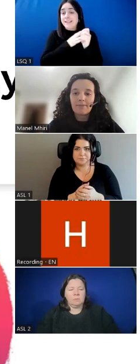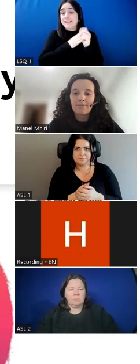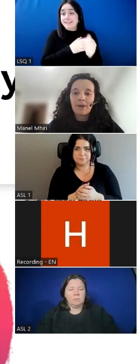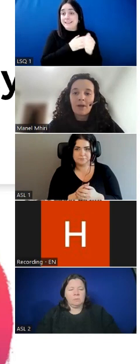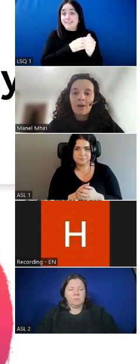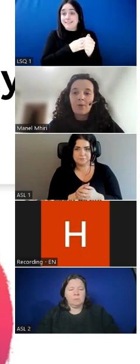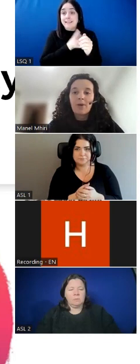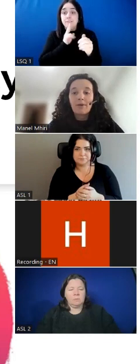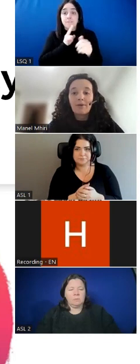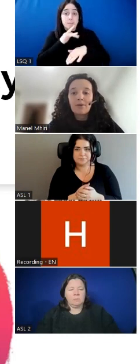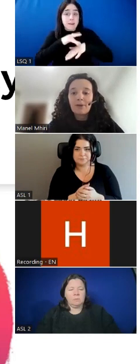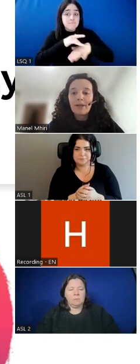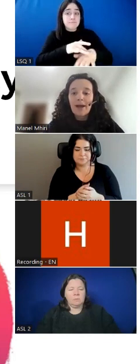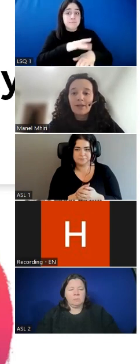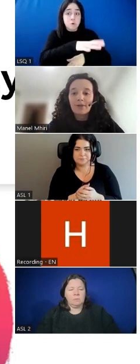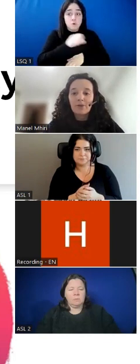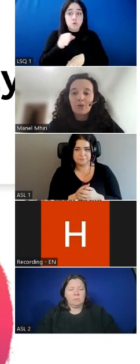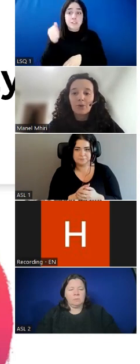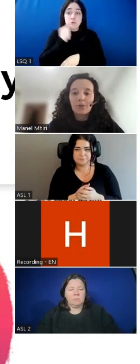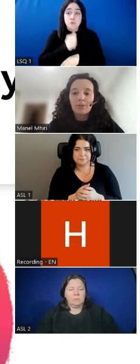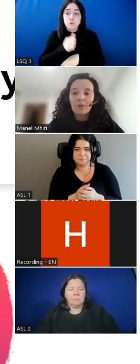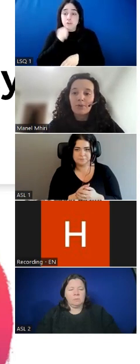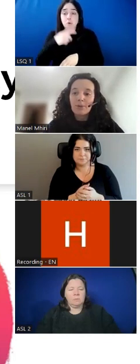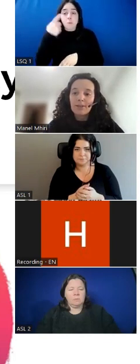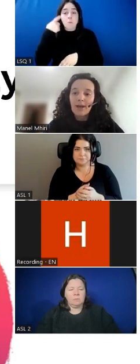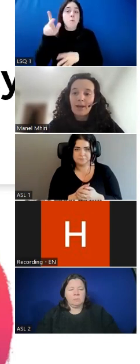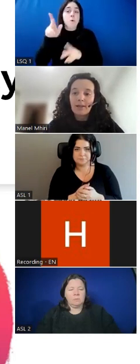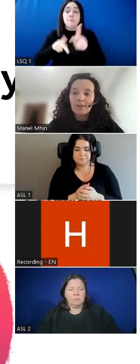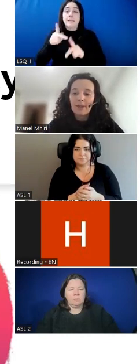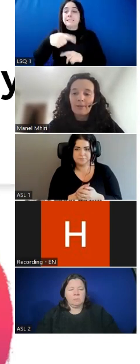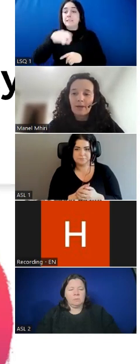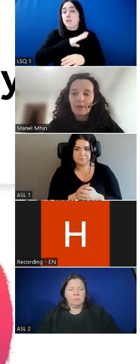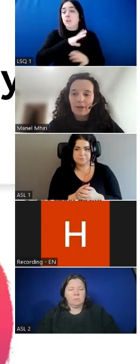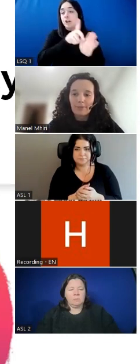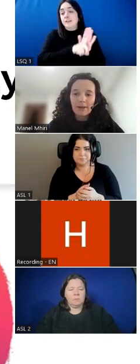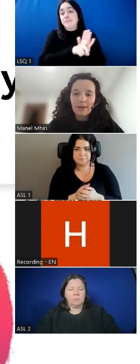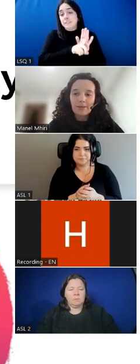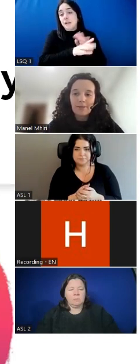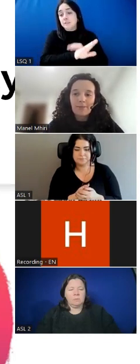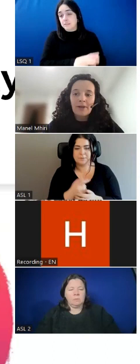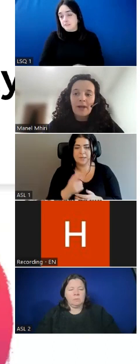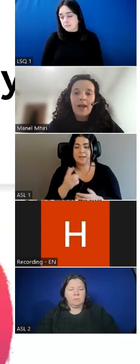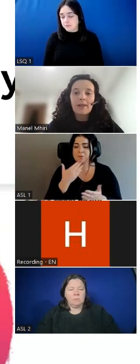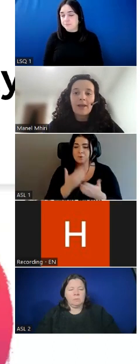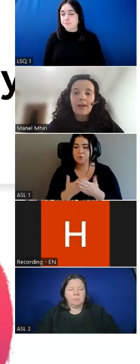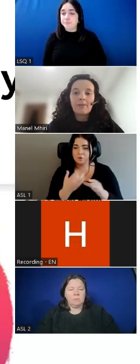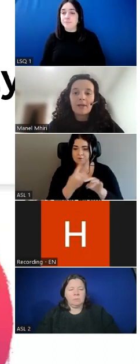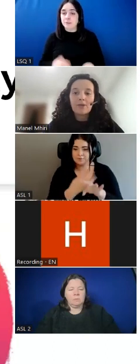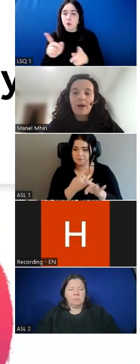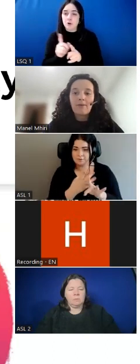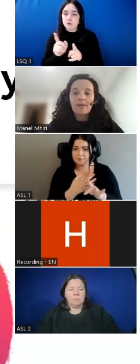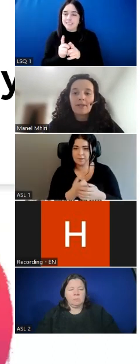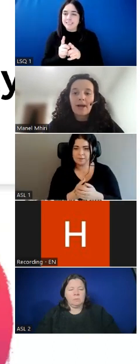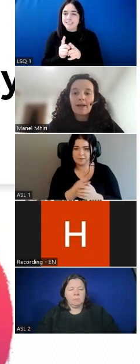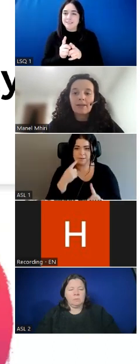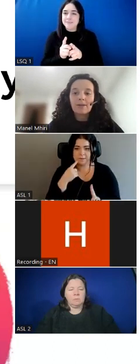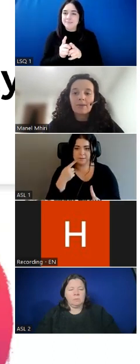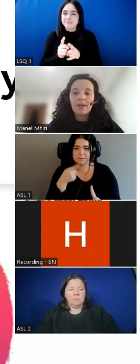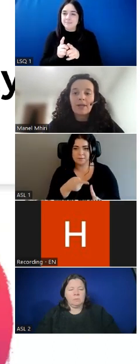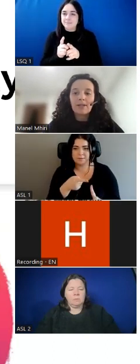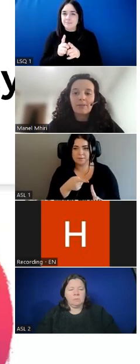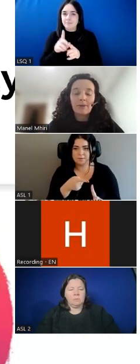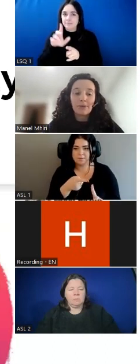disabilities. We have also been asked to contribute to this guide by giving feedback, and the aim is to have this